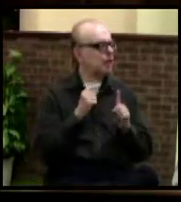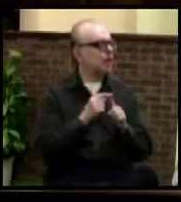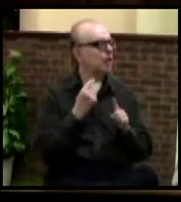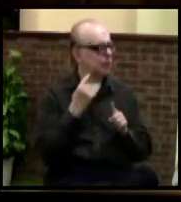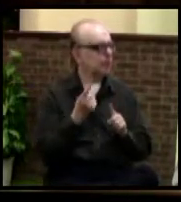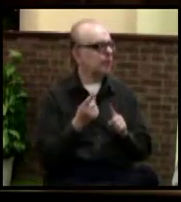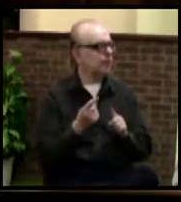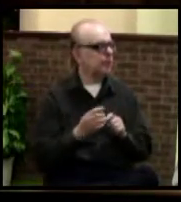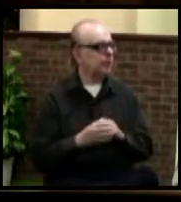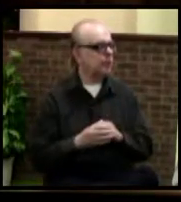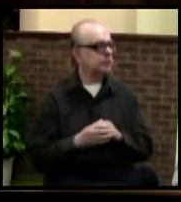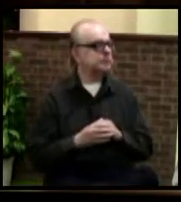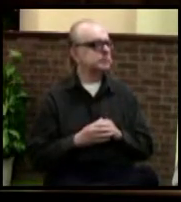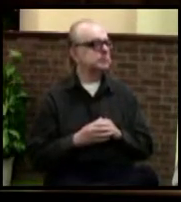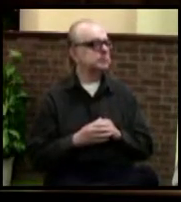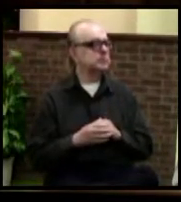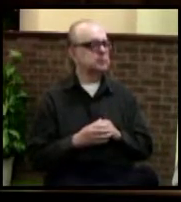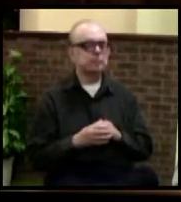for?